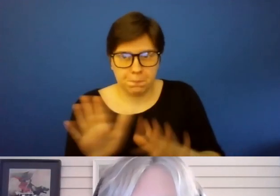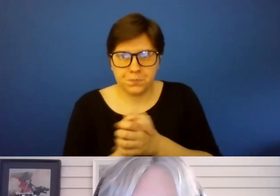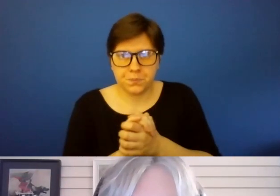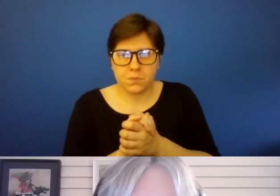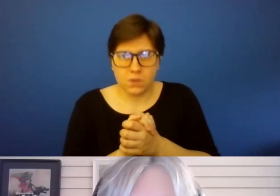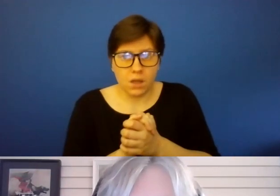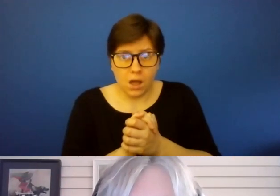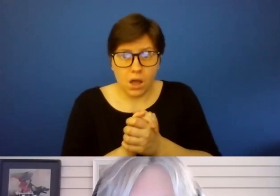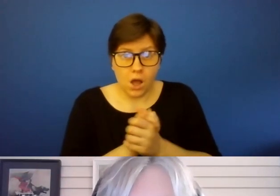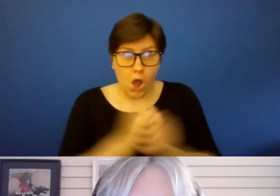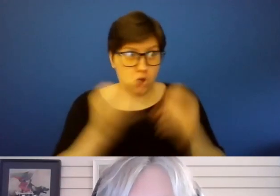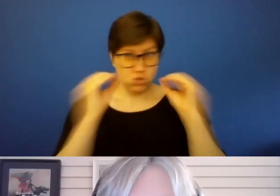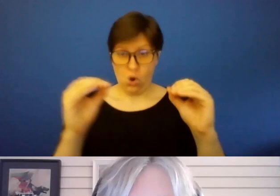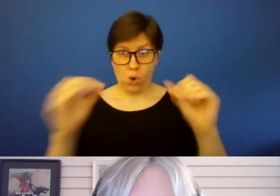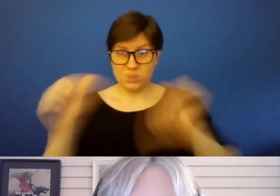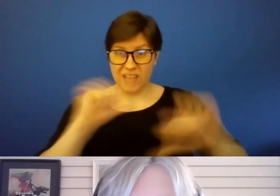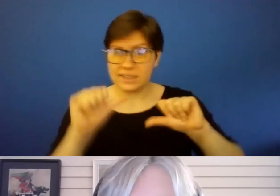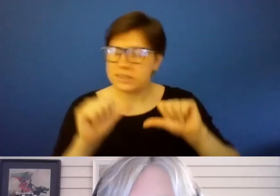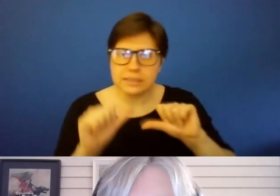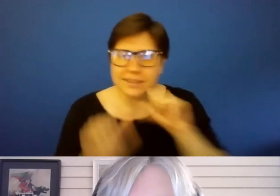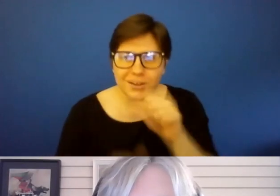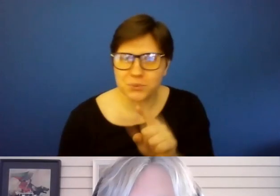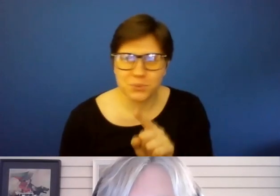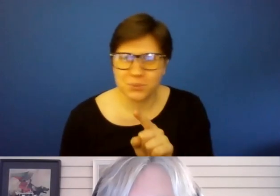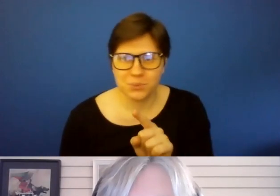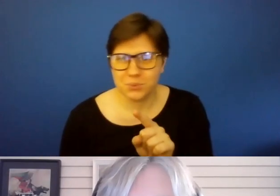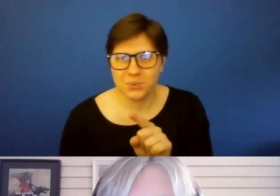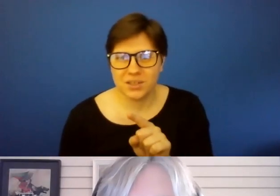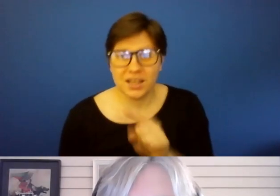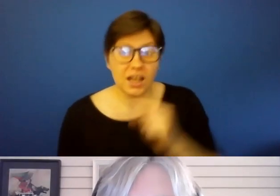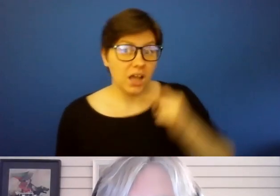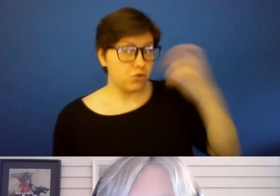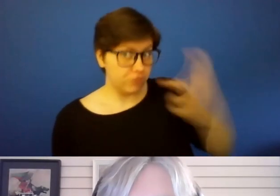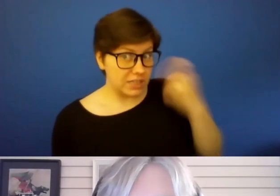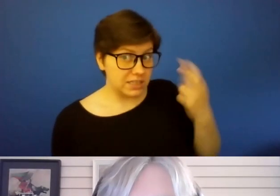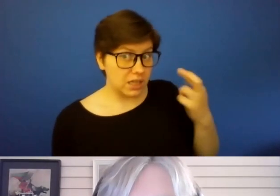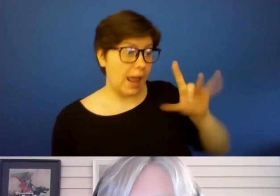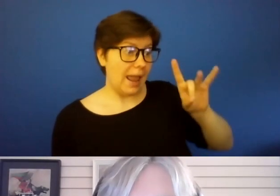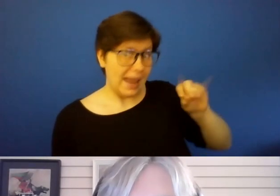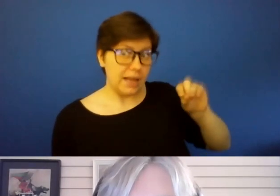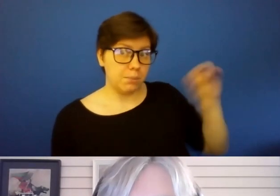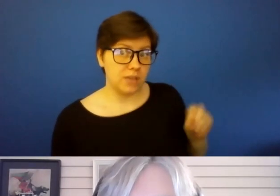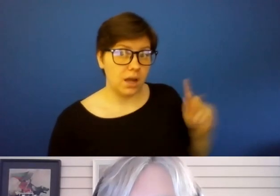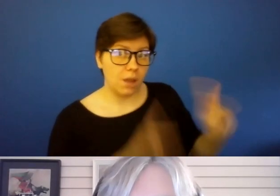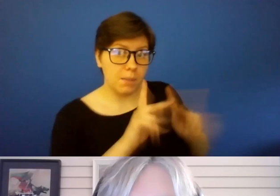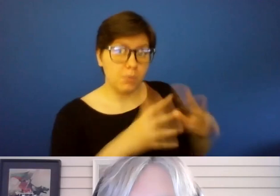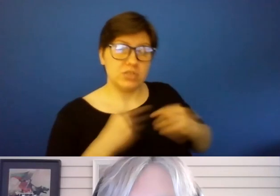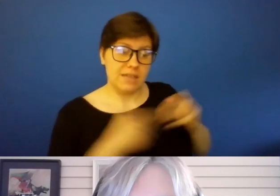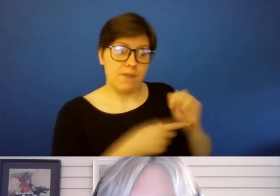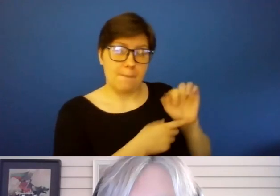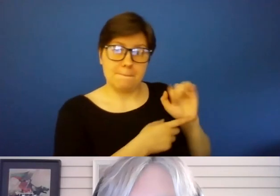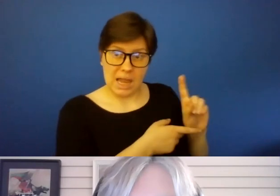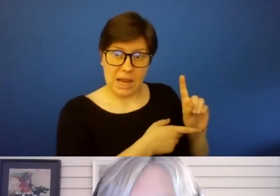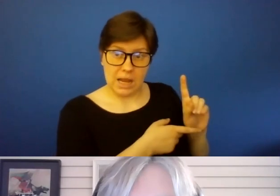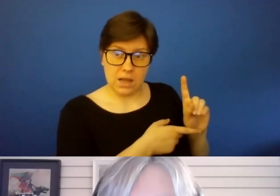there's not no science with prognosticating terminal illness. The reason why 80% of the people that get medical aid in dying, their